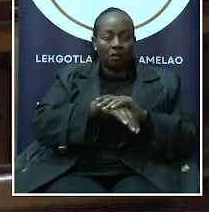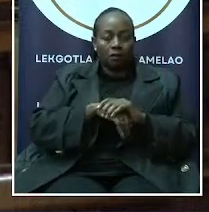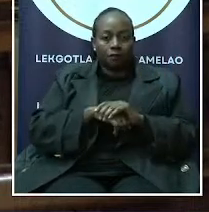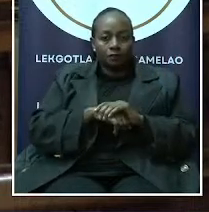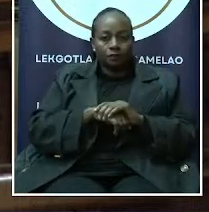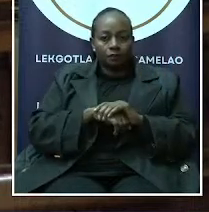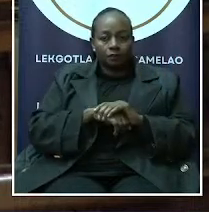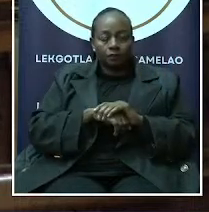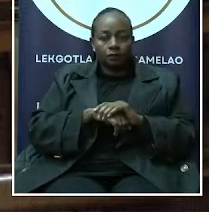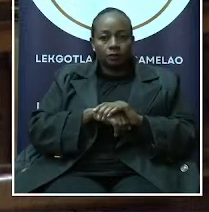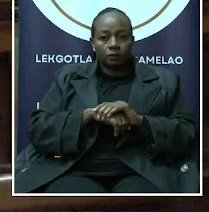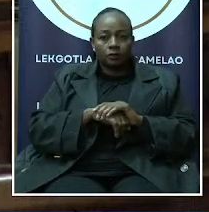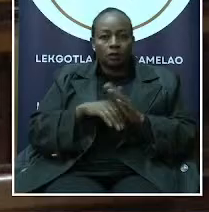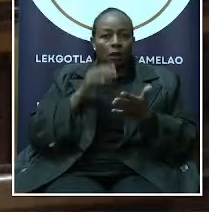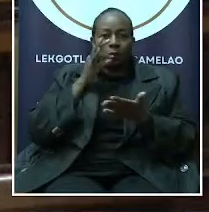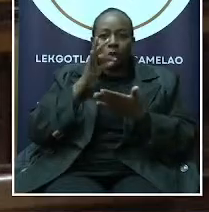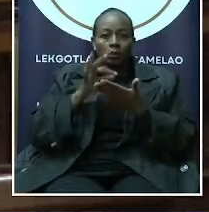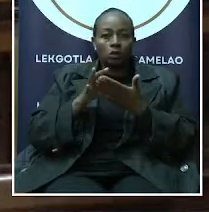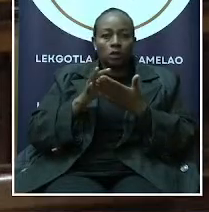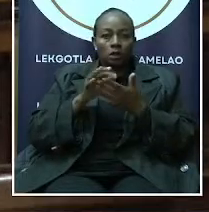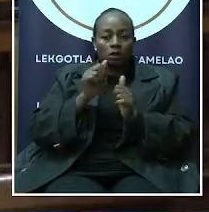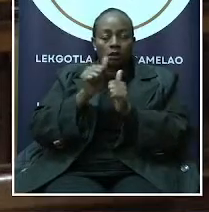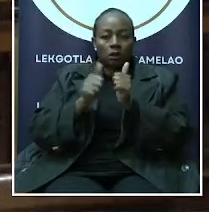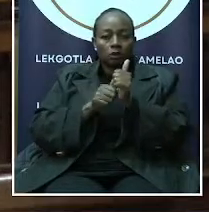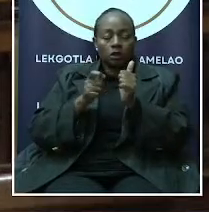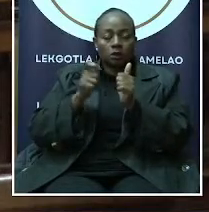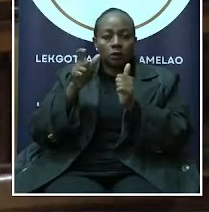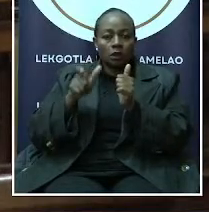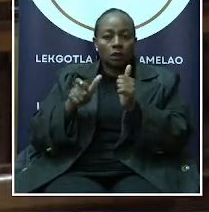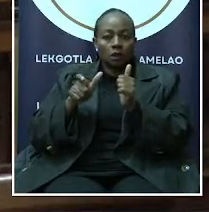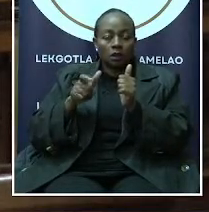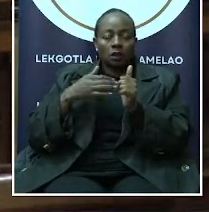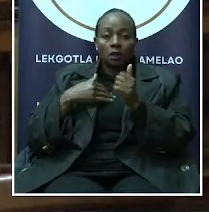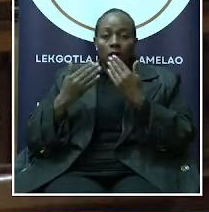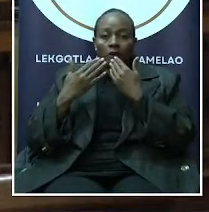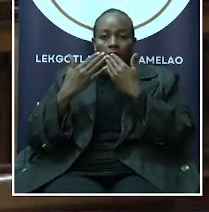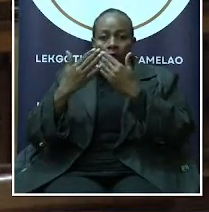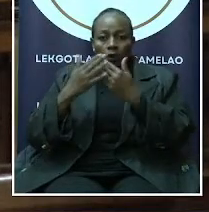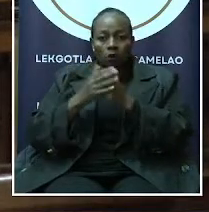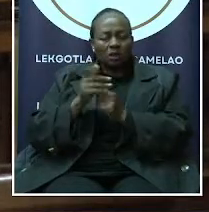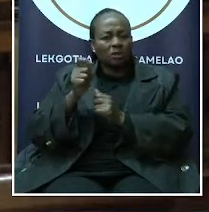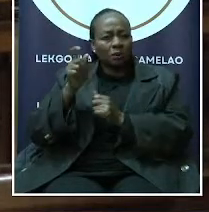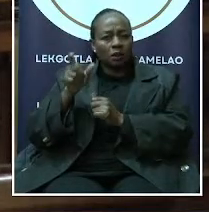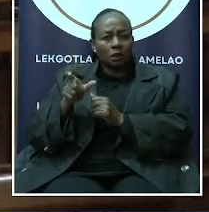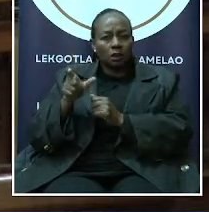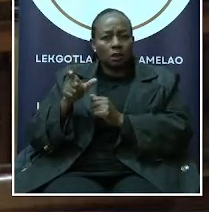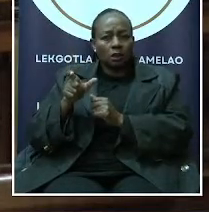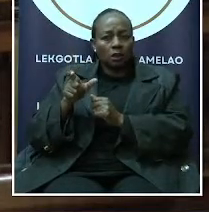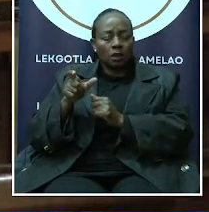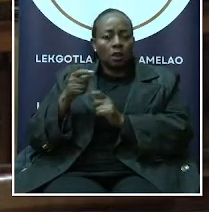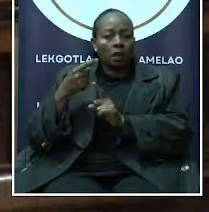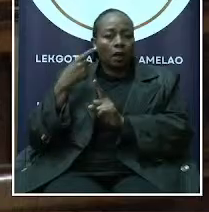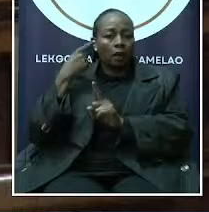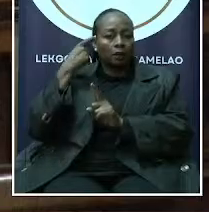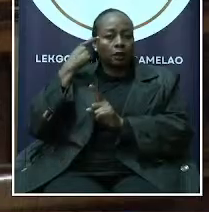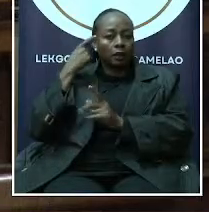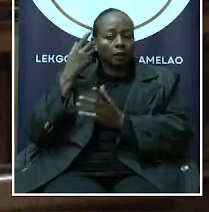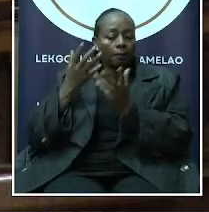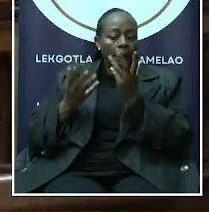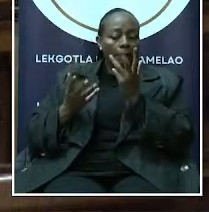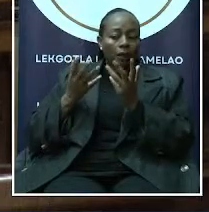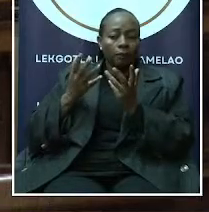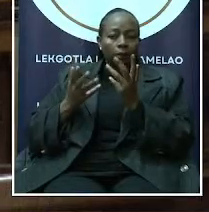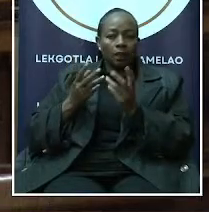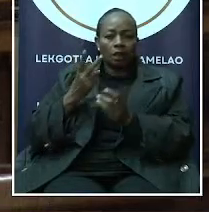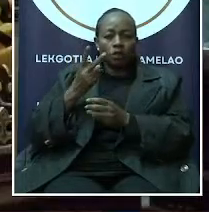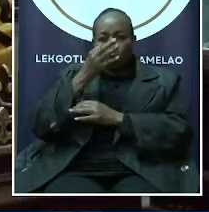Proposal, Deputy Speaker. What is your proposal? Thank you so much. Deputy Speaker, I think if we can maybe take